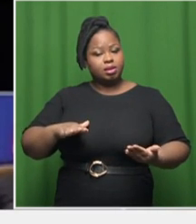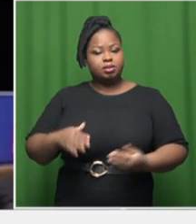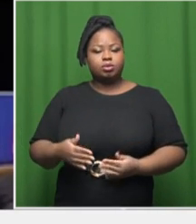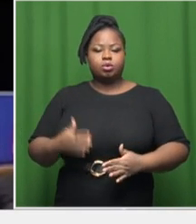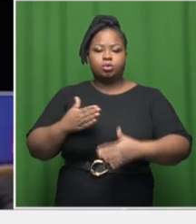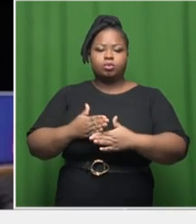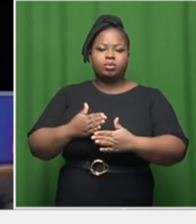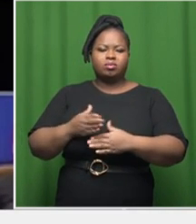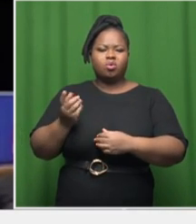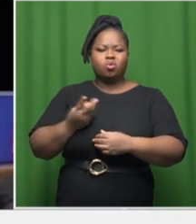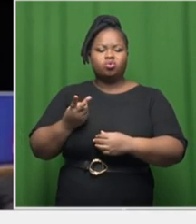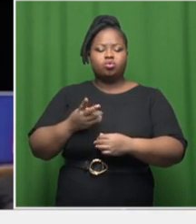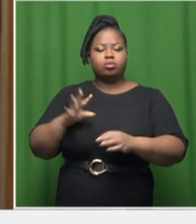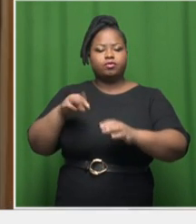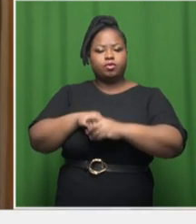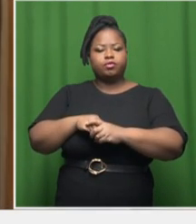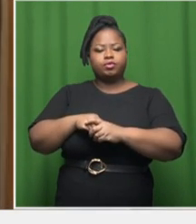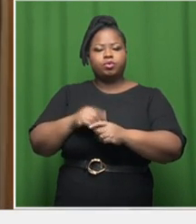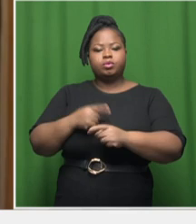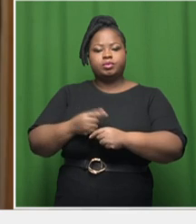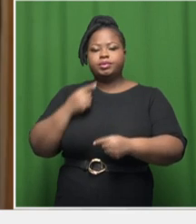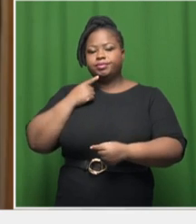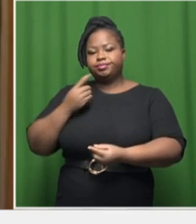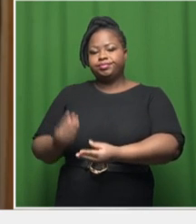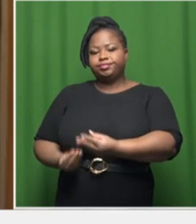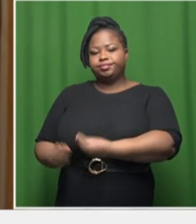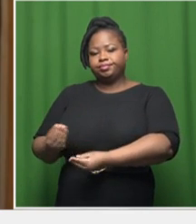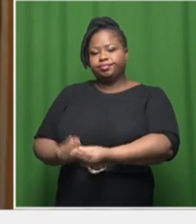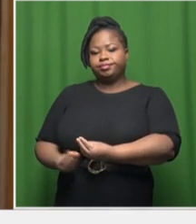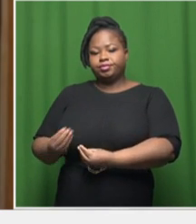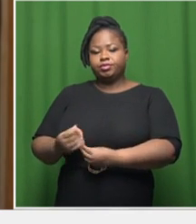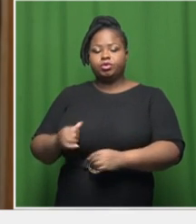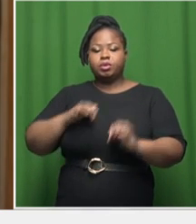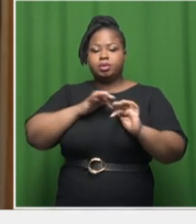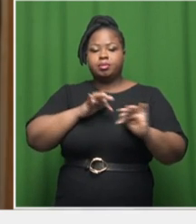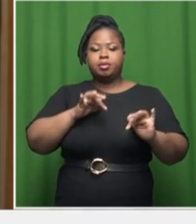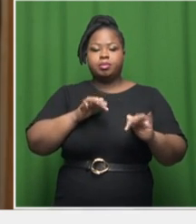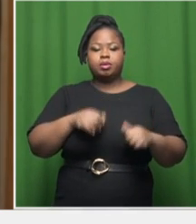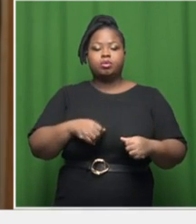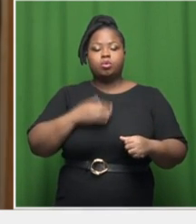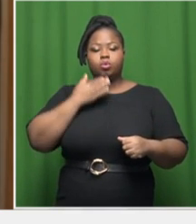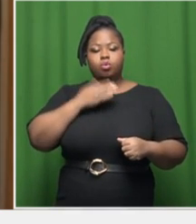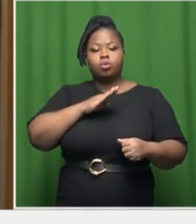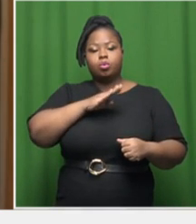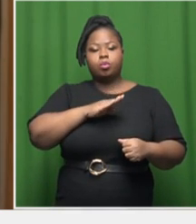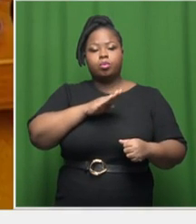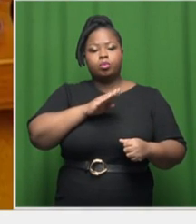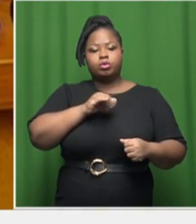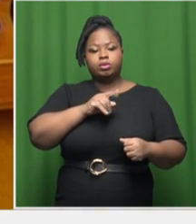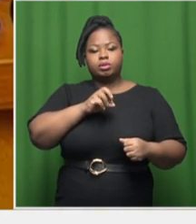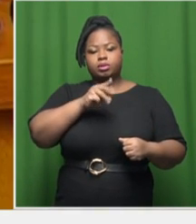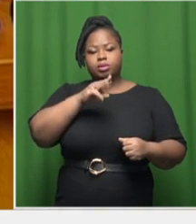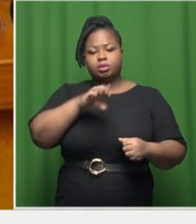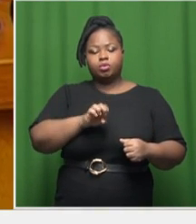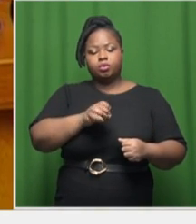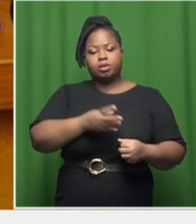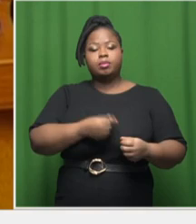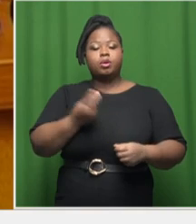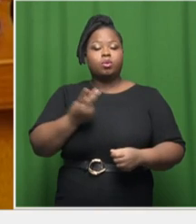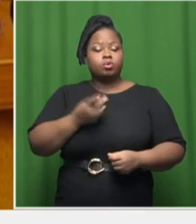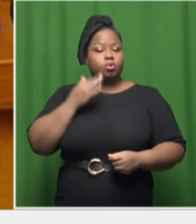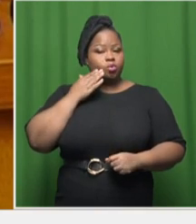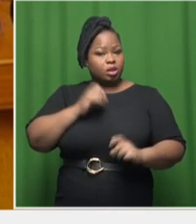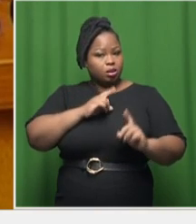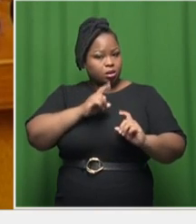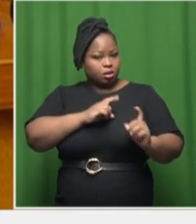in allegations of soliciting a bribe from suspended public protector advocate Busisiwe Mkhwebane during the